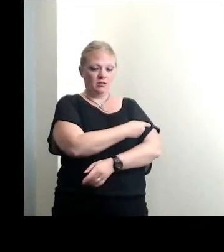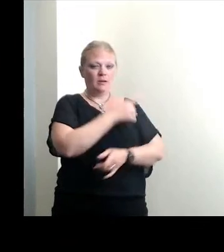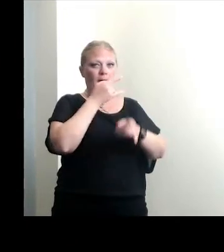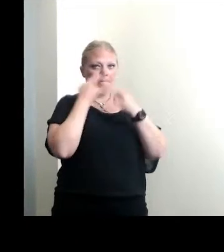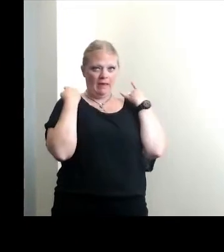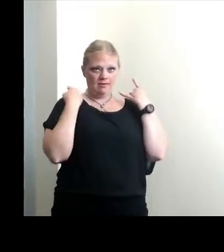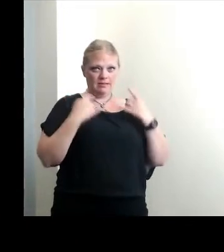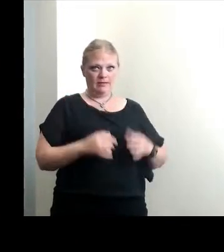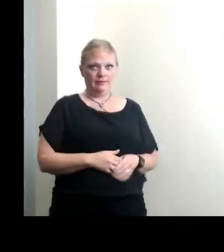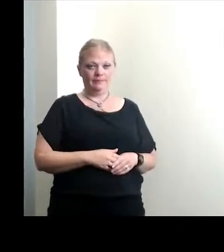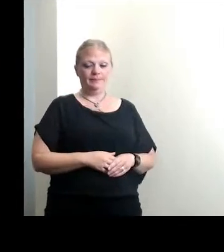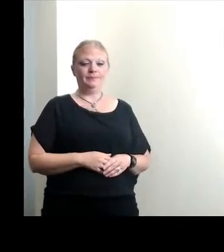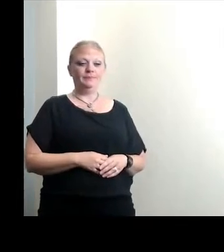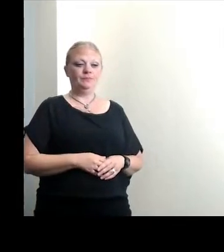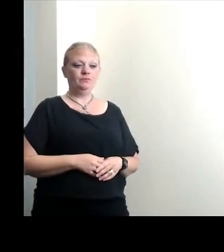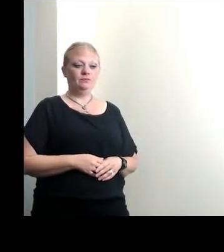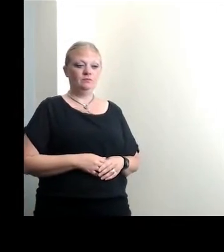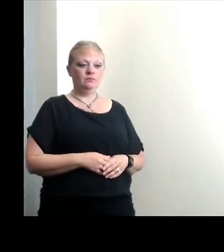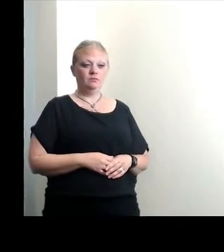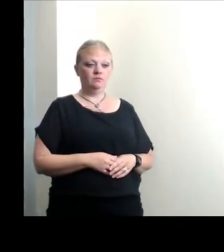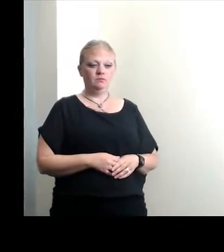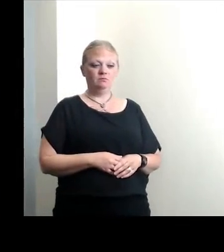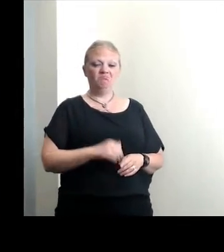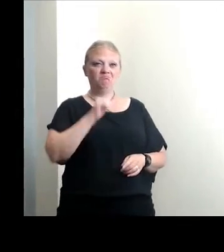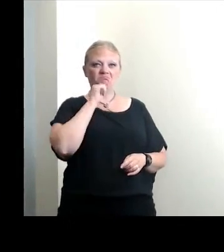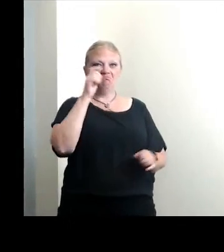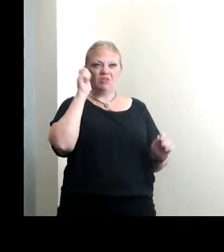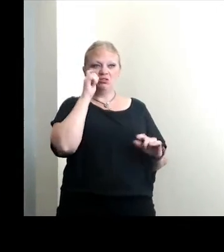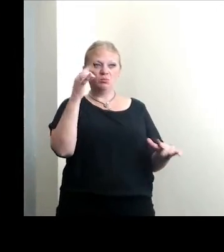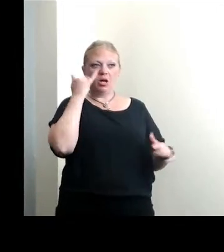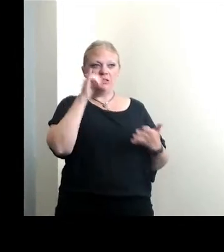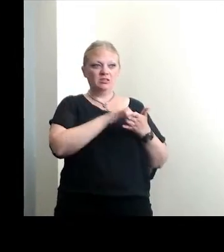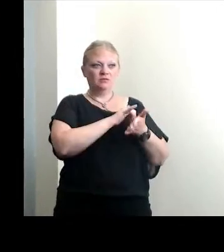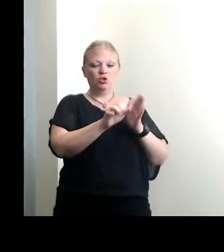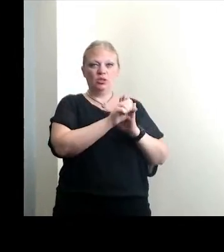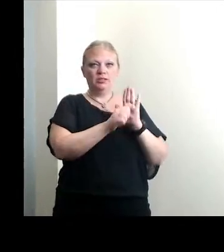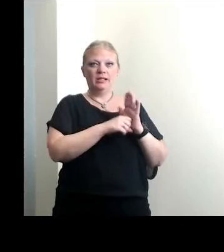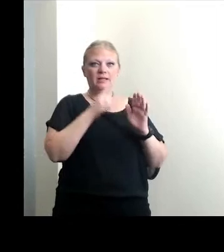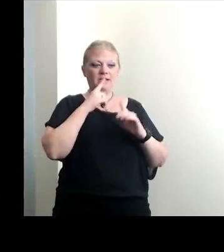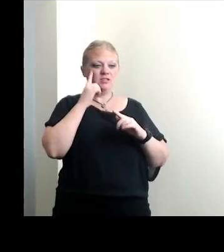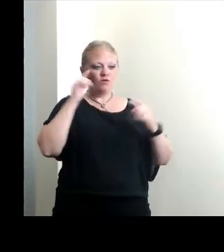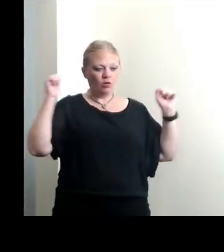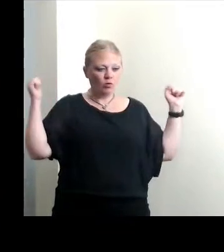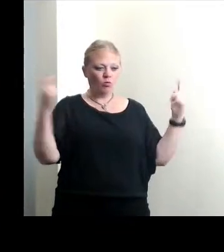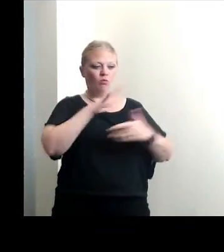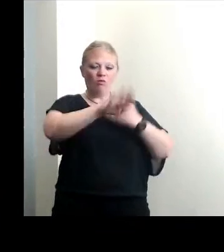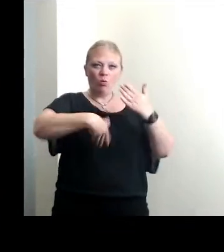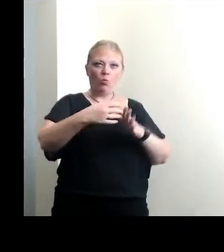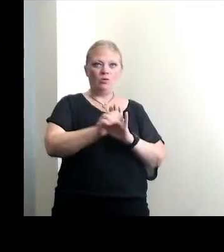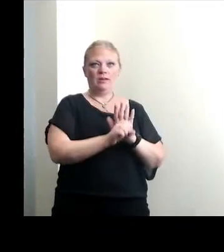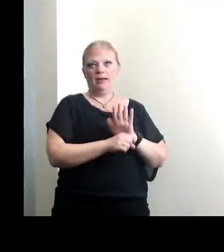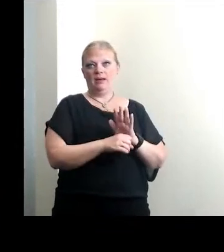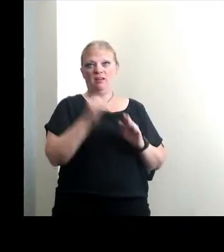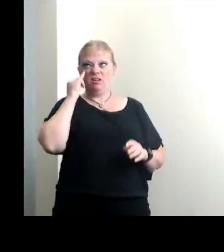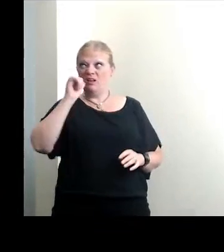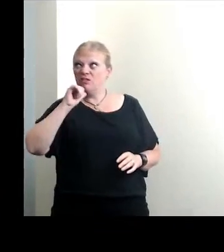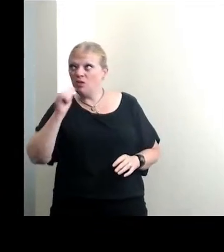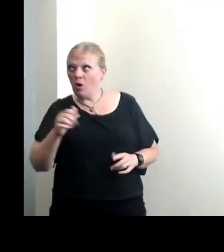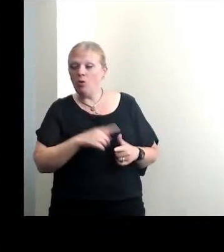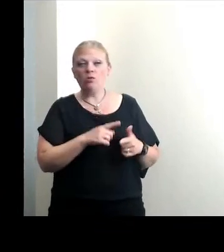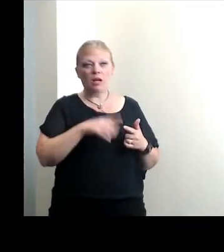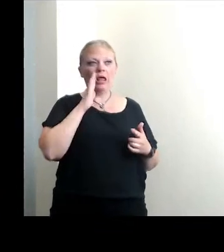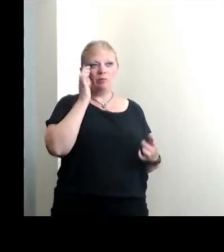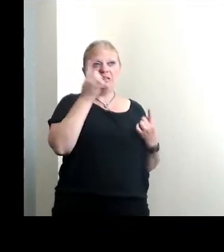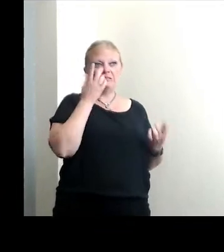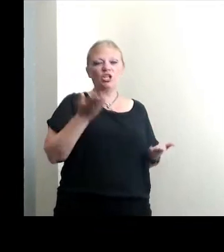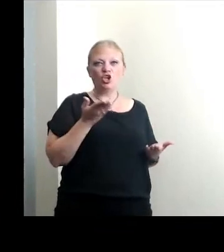mask. And it would not shock me to see New York State issue that as a blanket rule for all of the state. If they do not, it is something I would consider